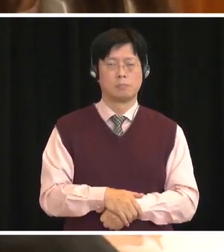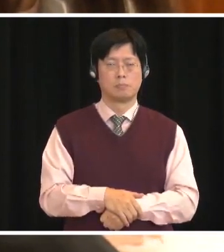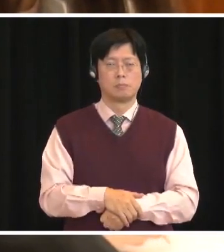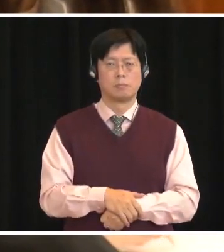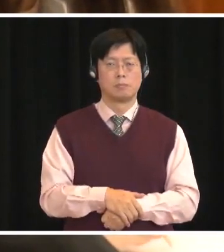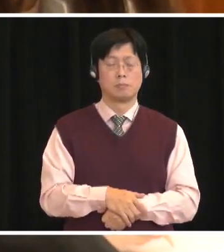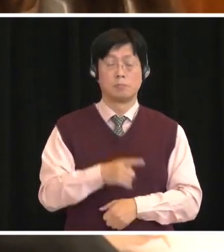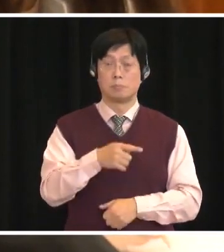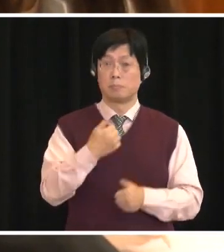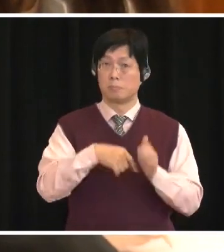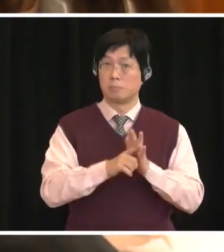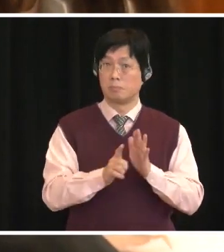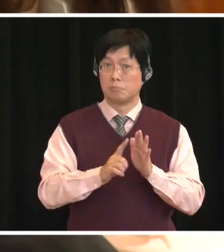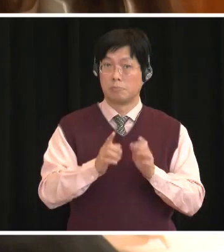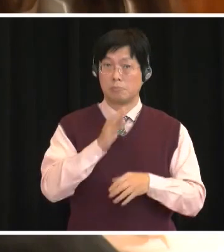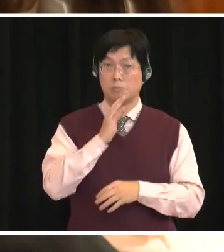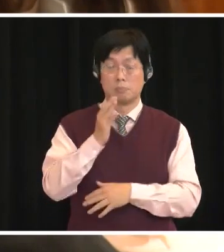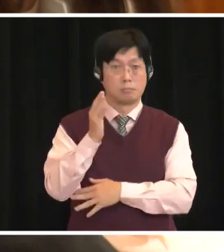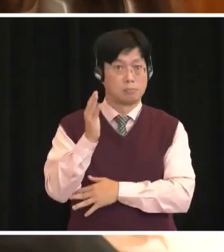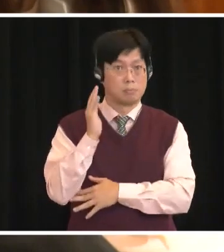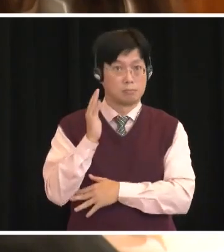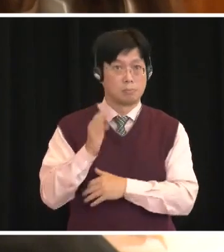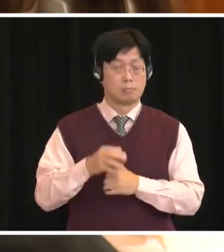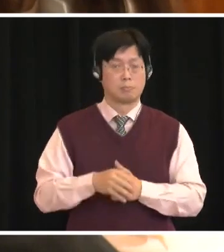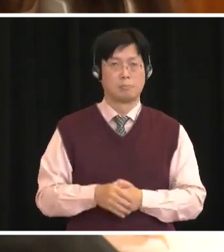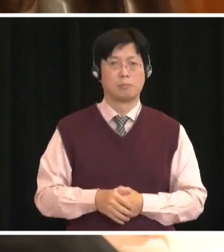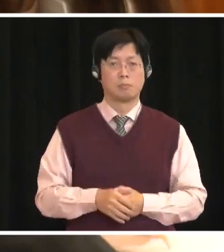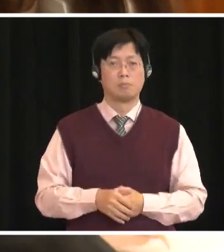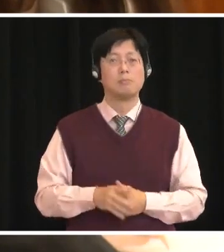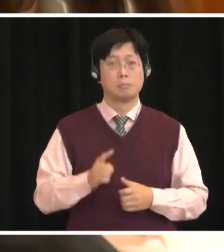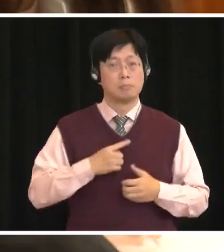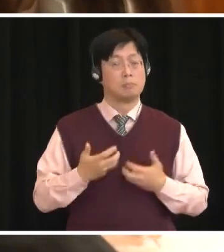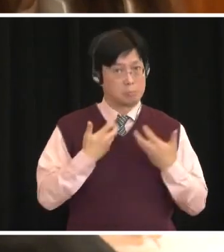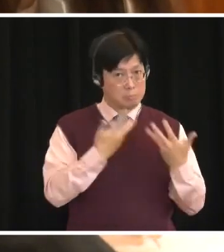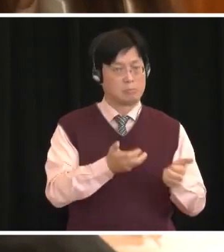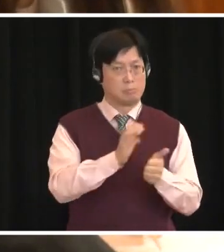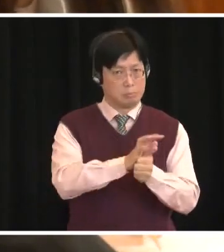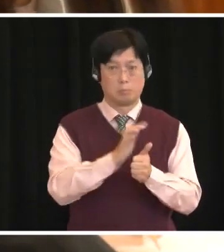compensation. It's another traditional meaning of legal aid here. Thanks.